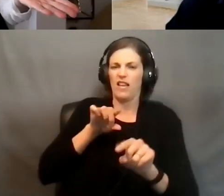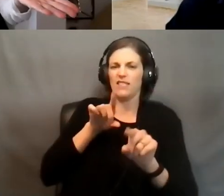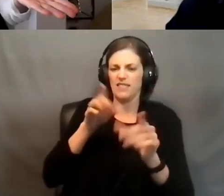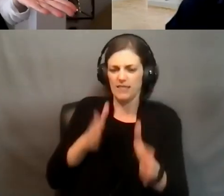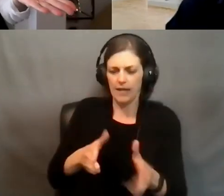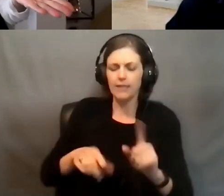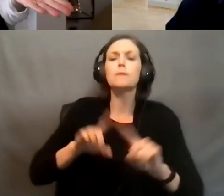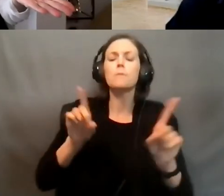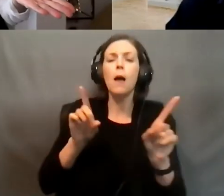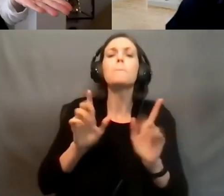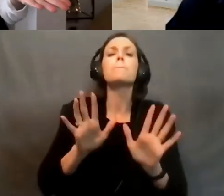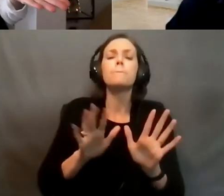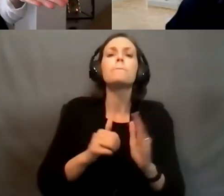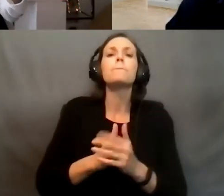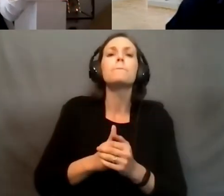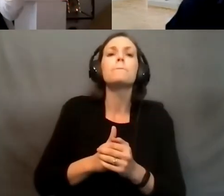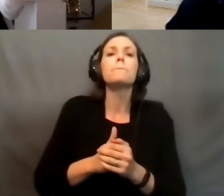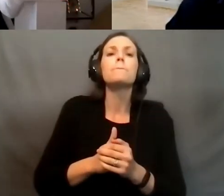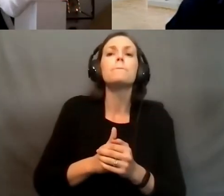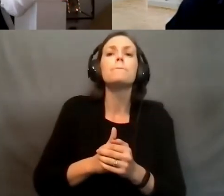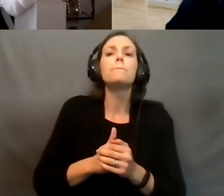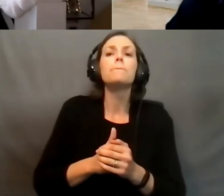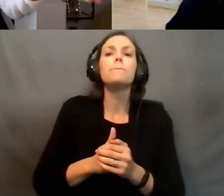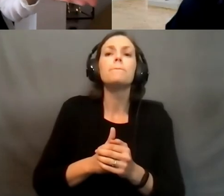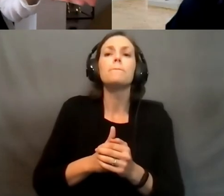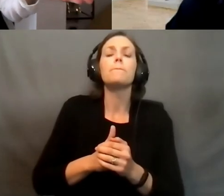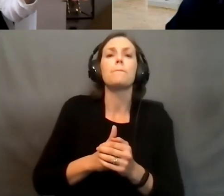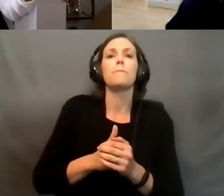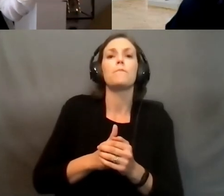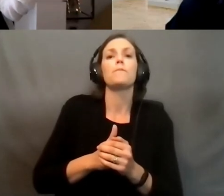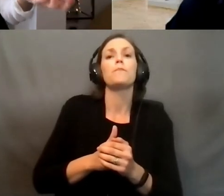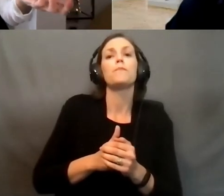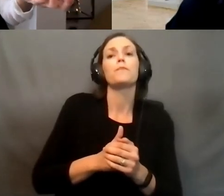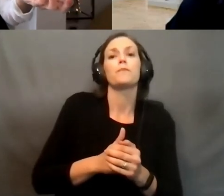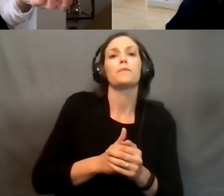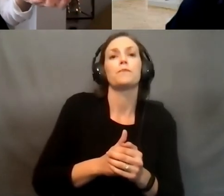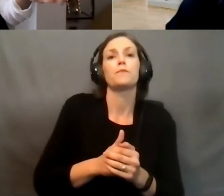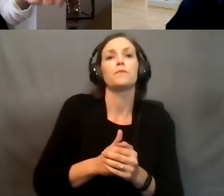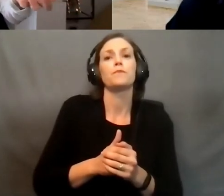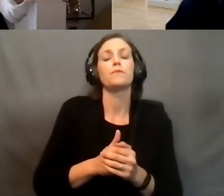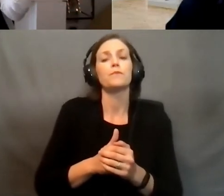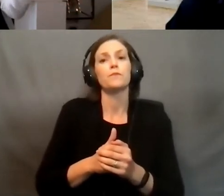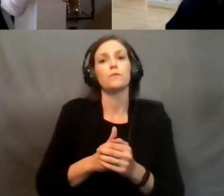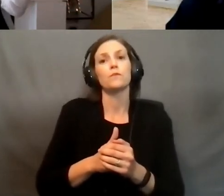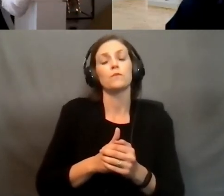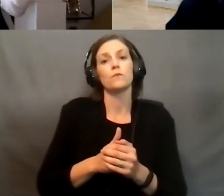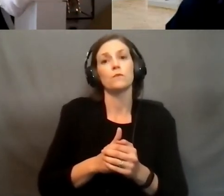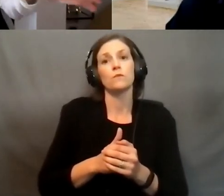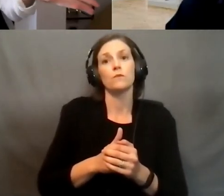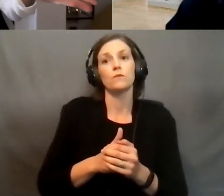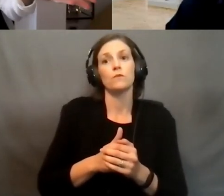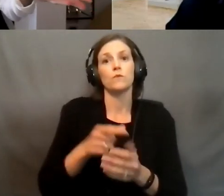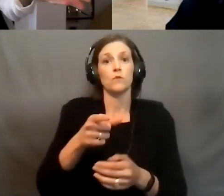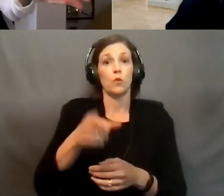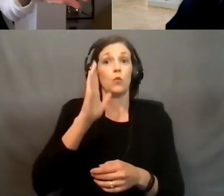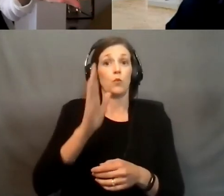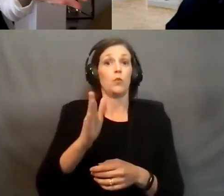view or hear that a paper